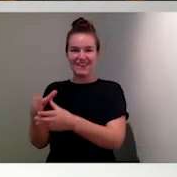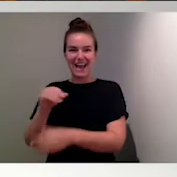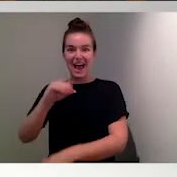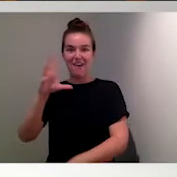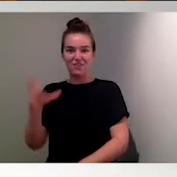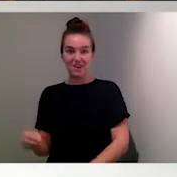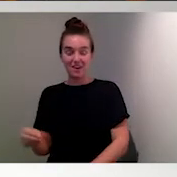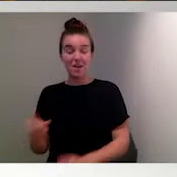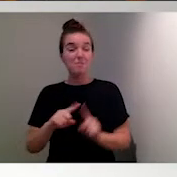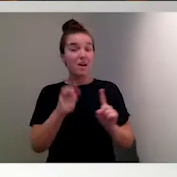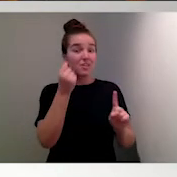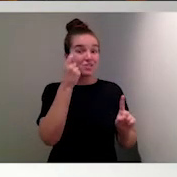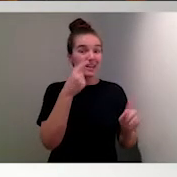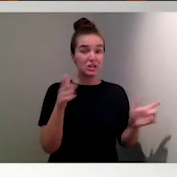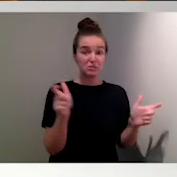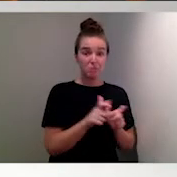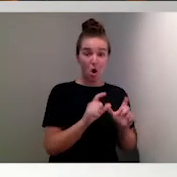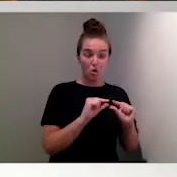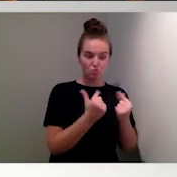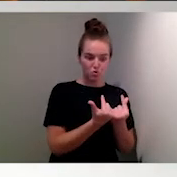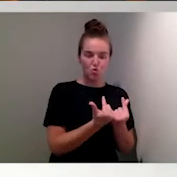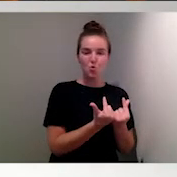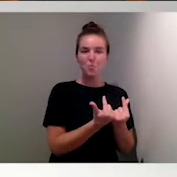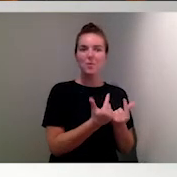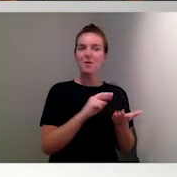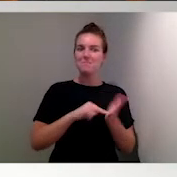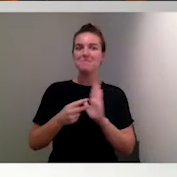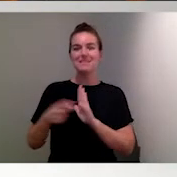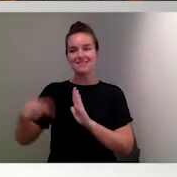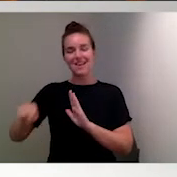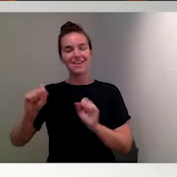can go to Italy. There's a company in Italy that we work with that